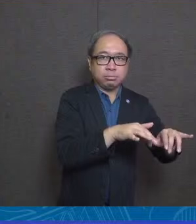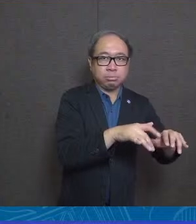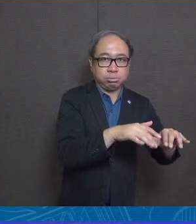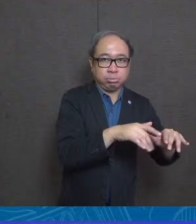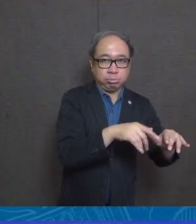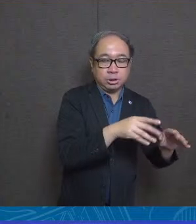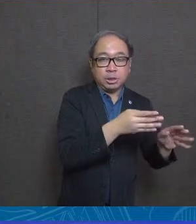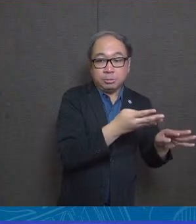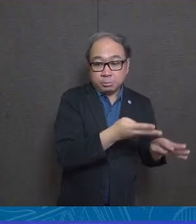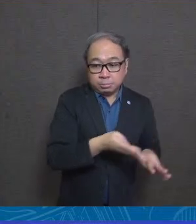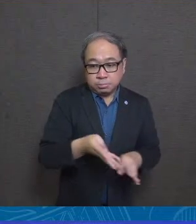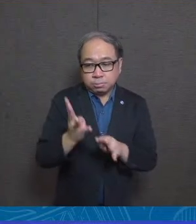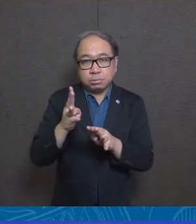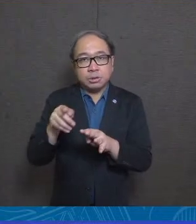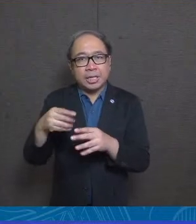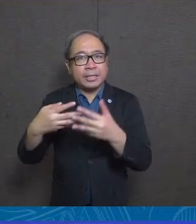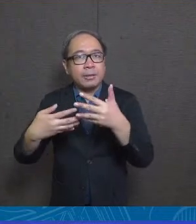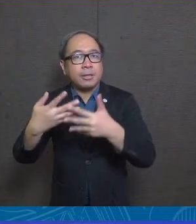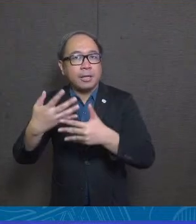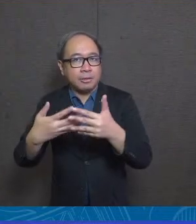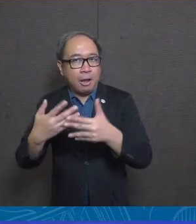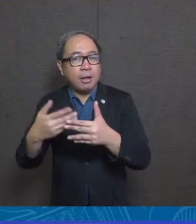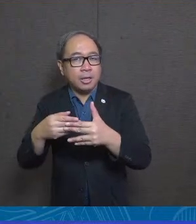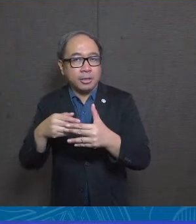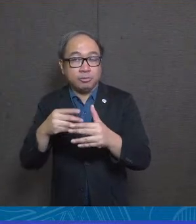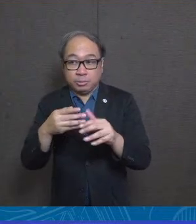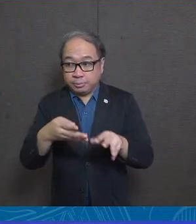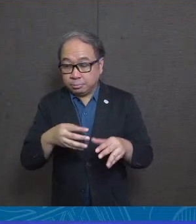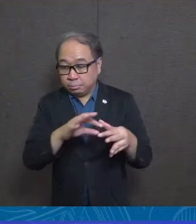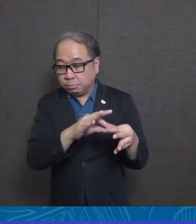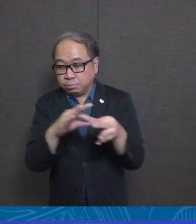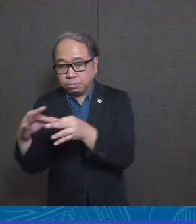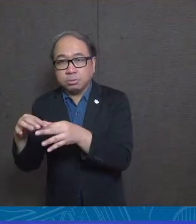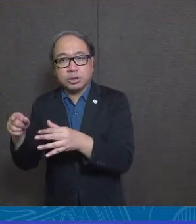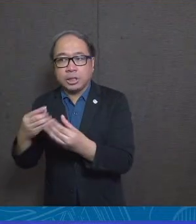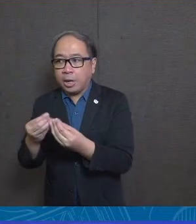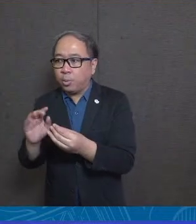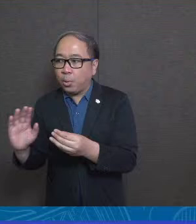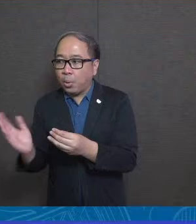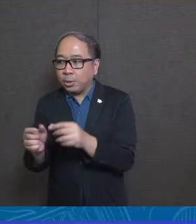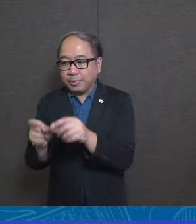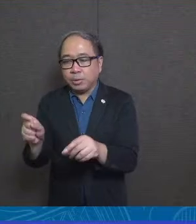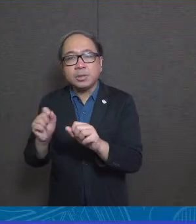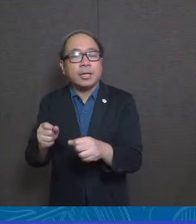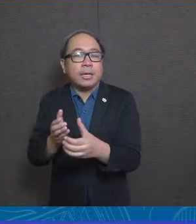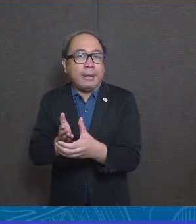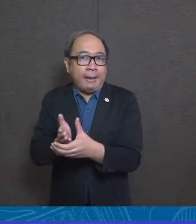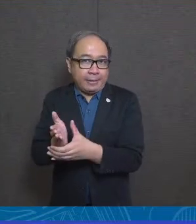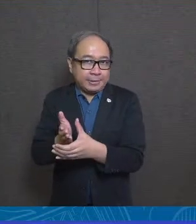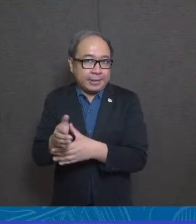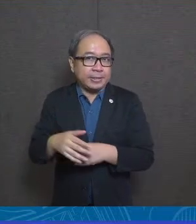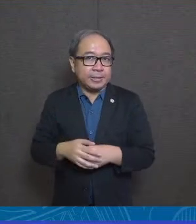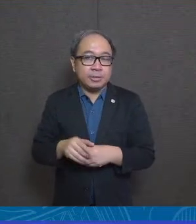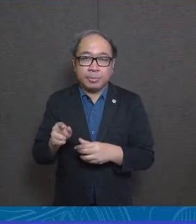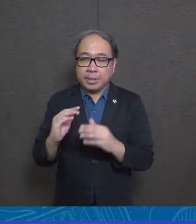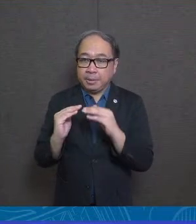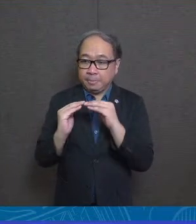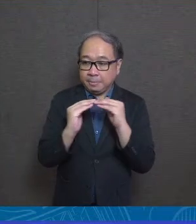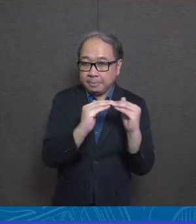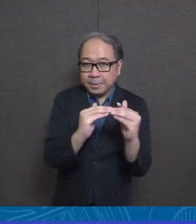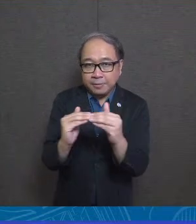into them, and also having them accessible for all users. Living in peaceful, just, and